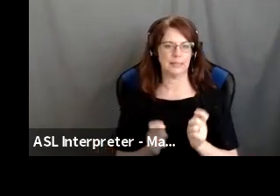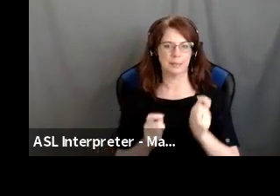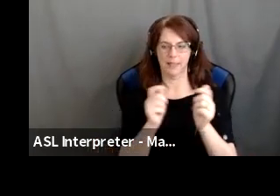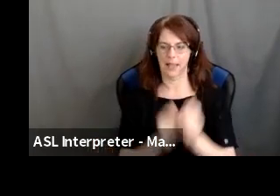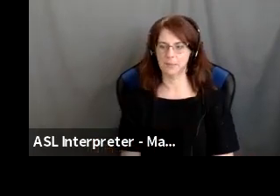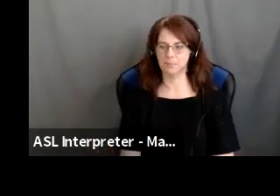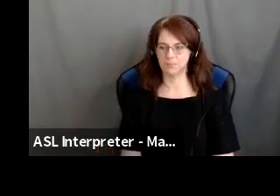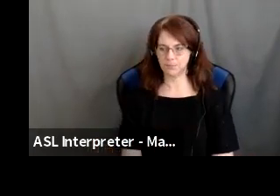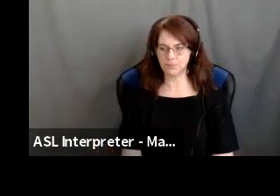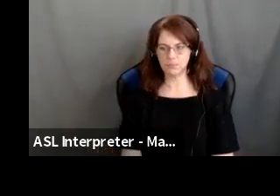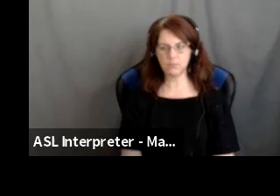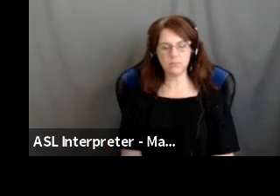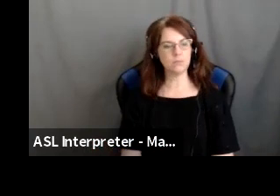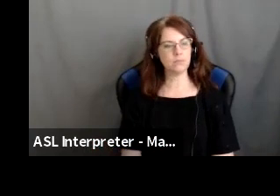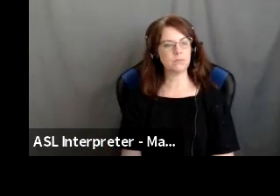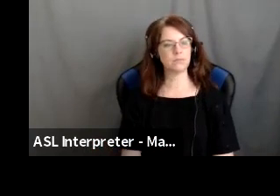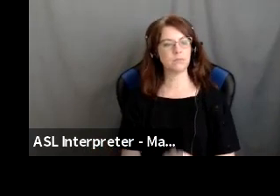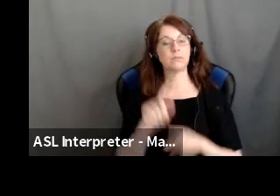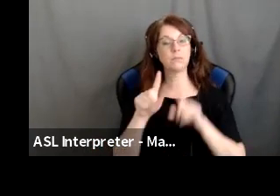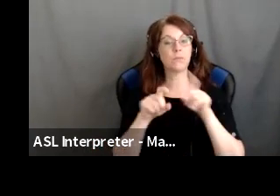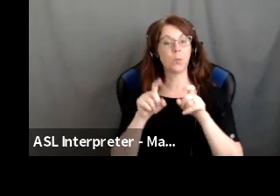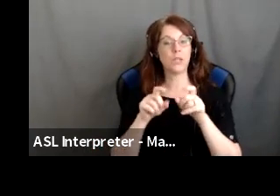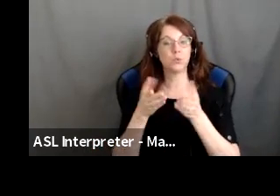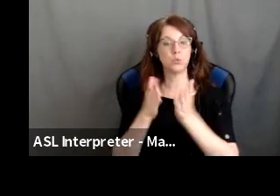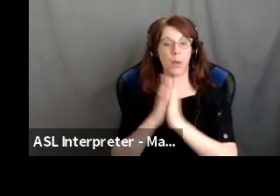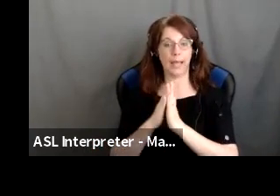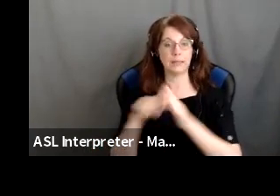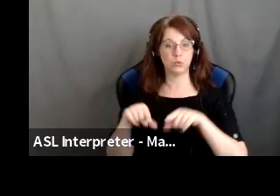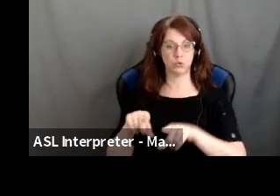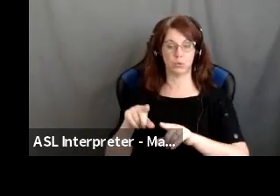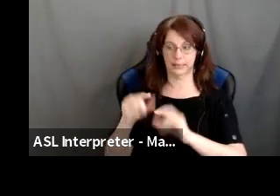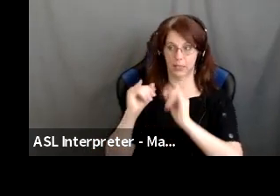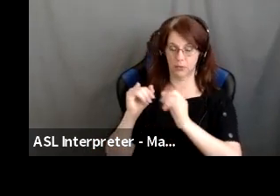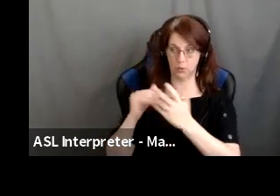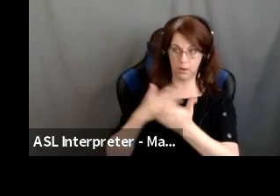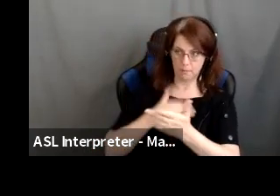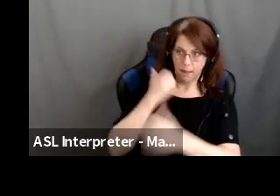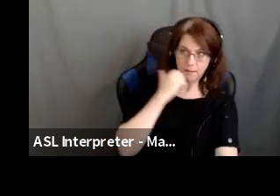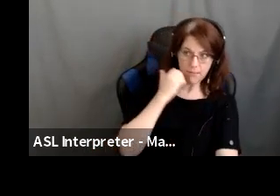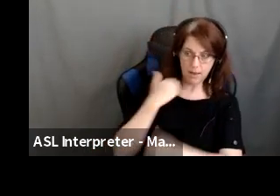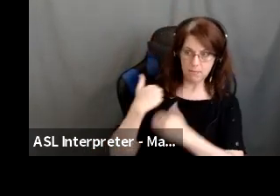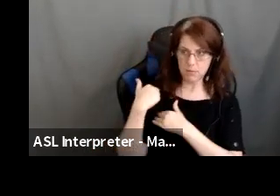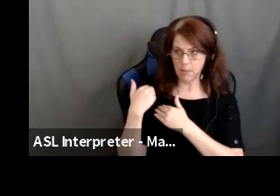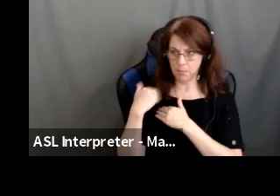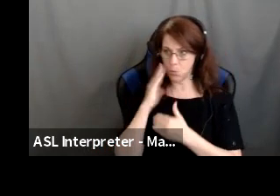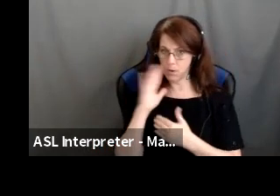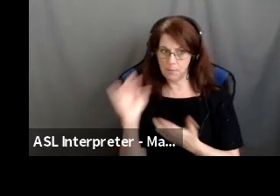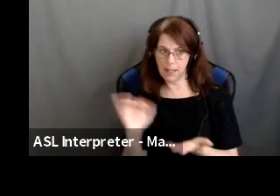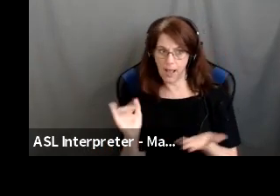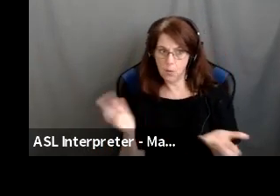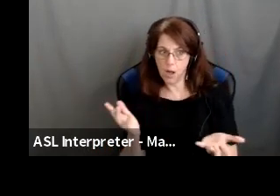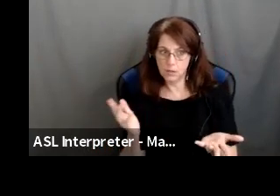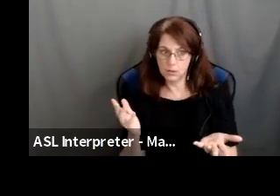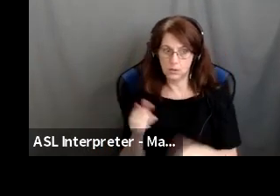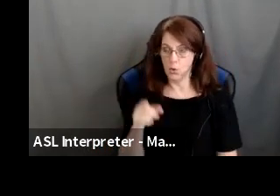up. So questions to ask an interviewer. What will my day-to-day responsibilities like? What are